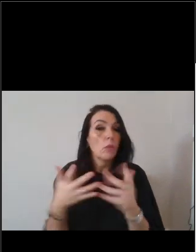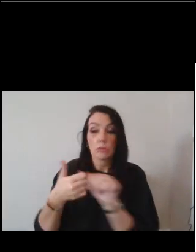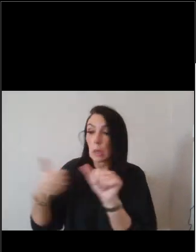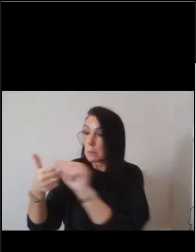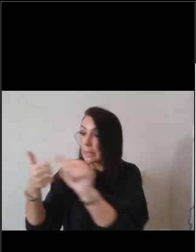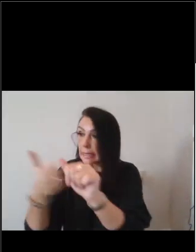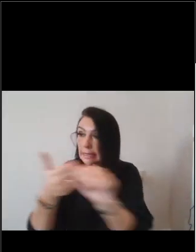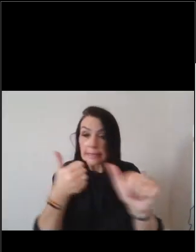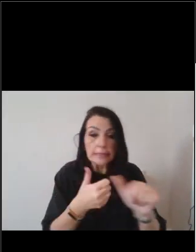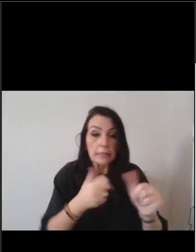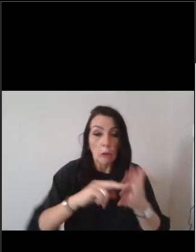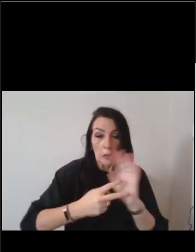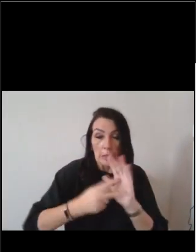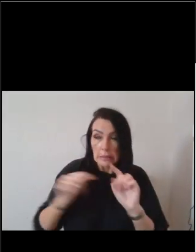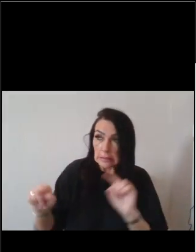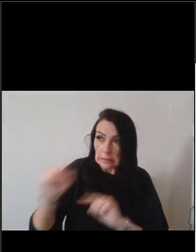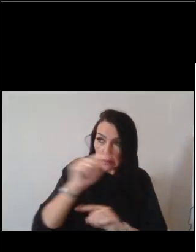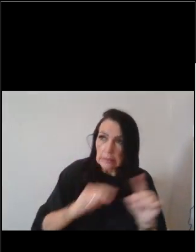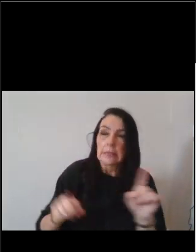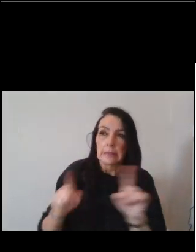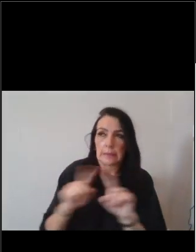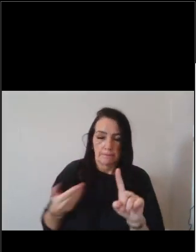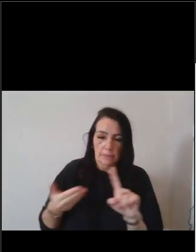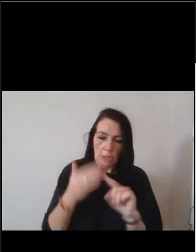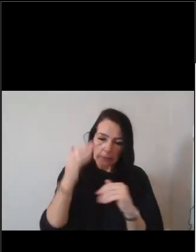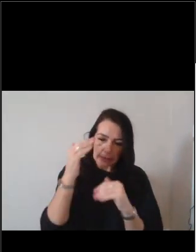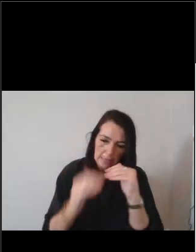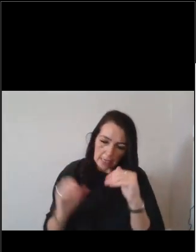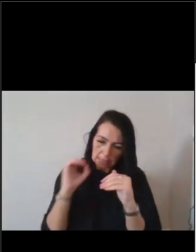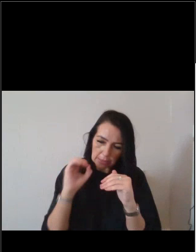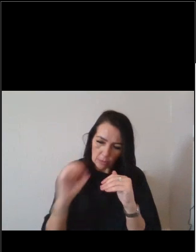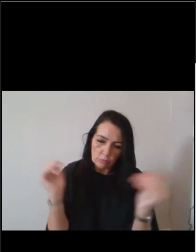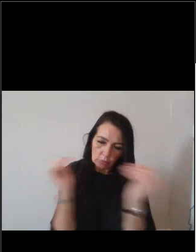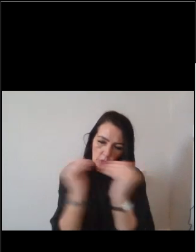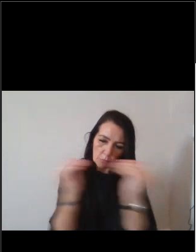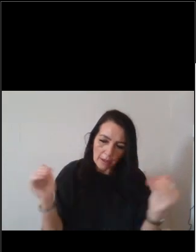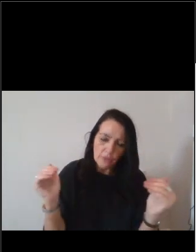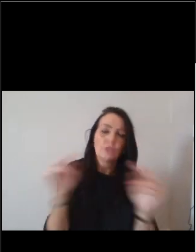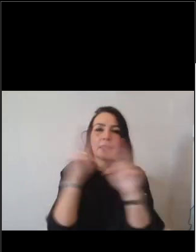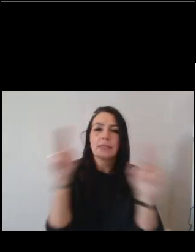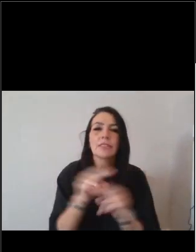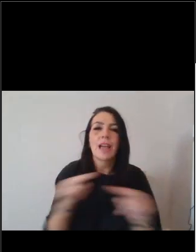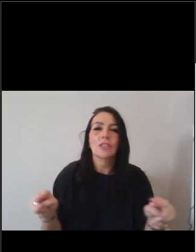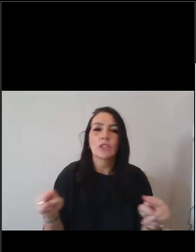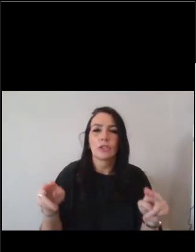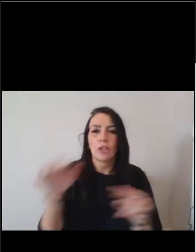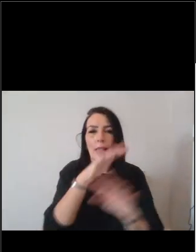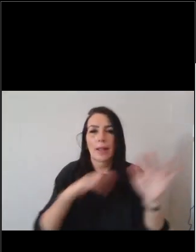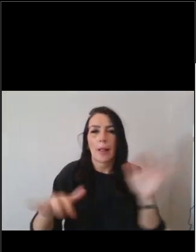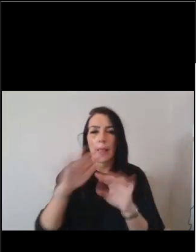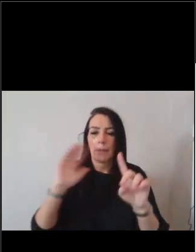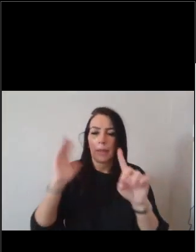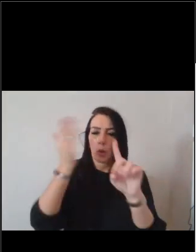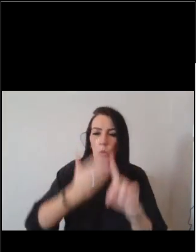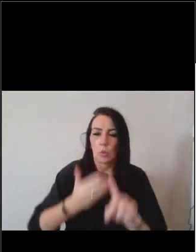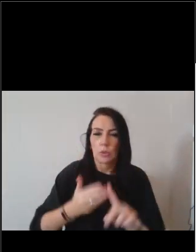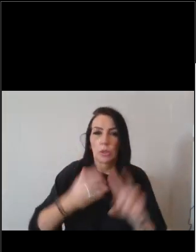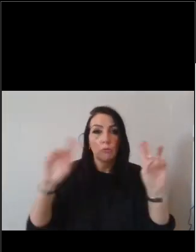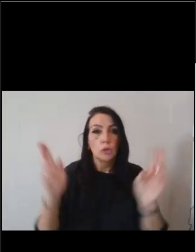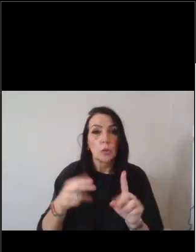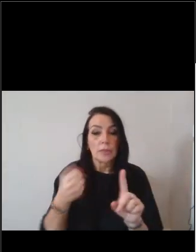and organisations are setting net zero targets to align with international climate goals, reduce their environmental impacts and